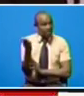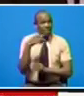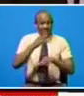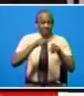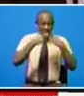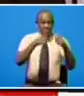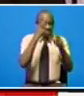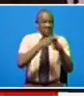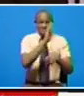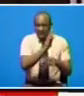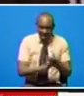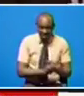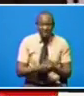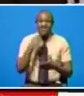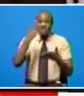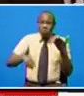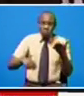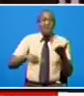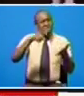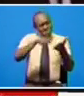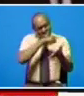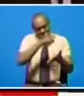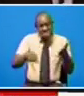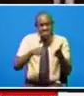vilified. He was accused of things